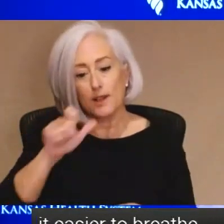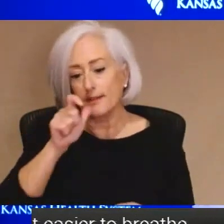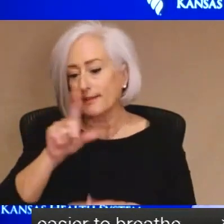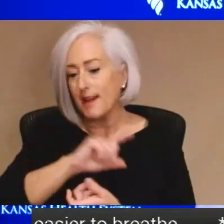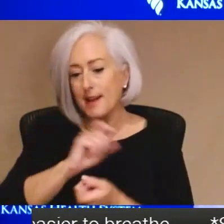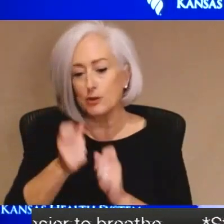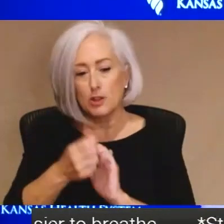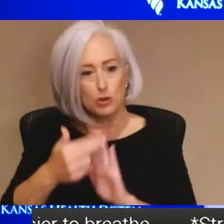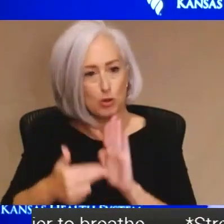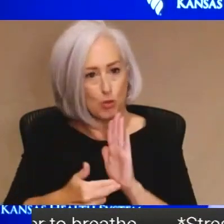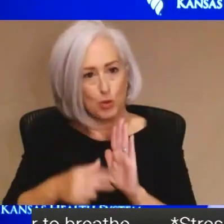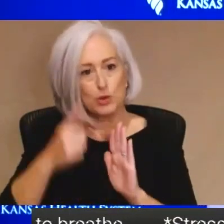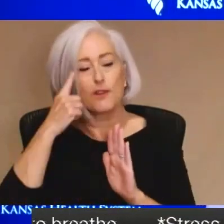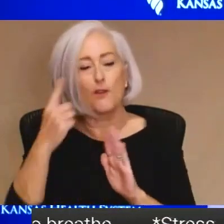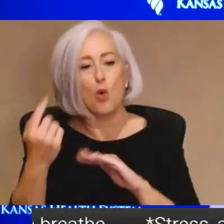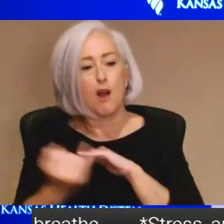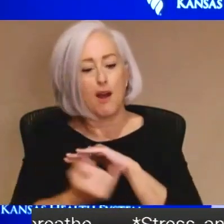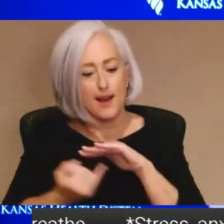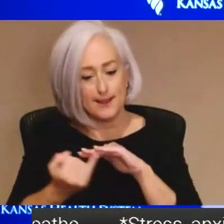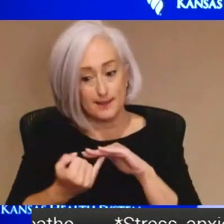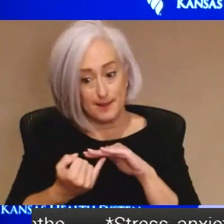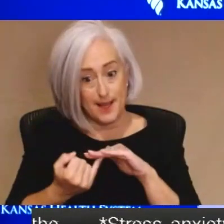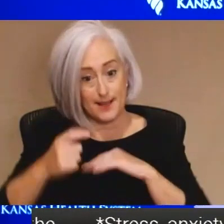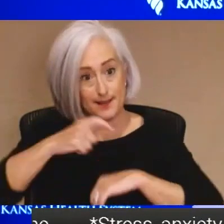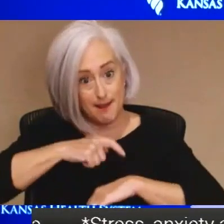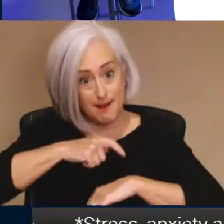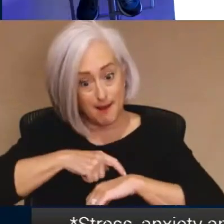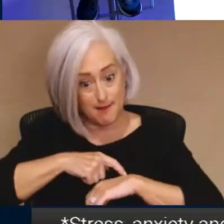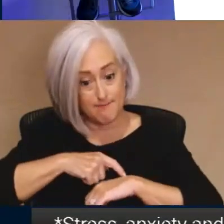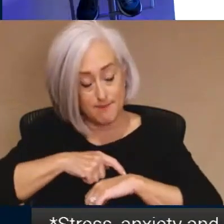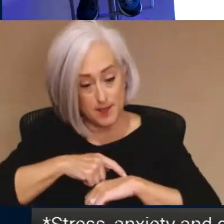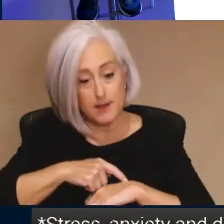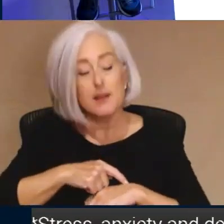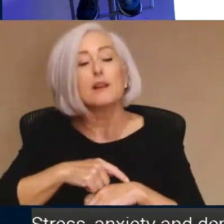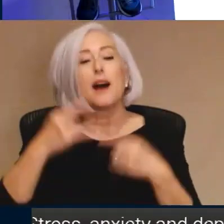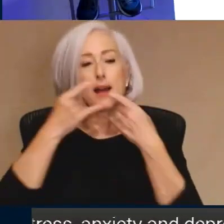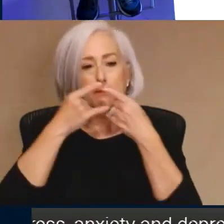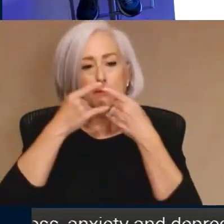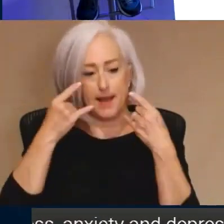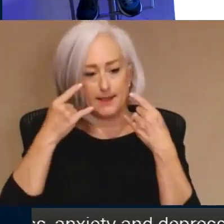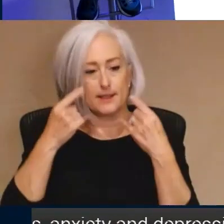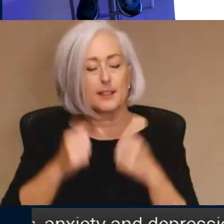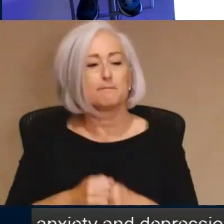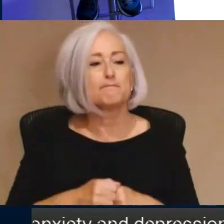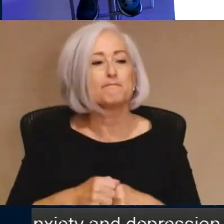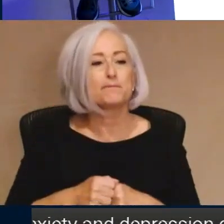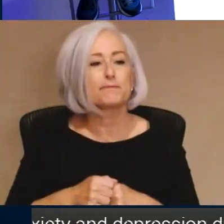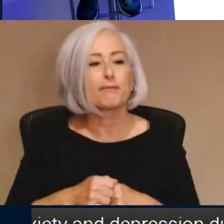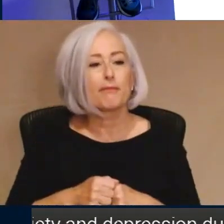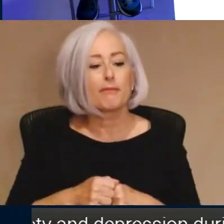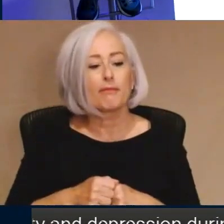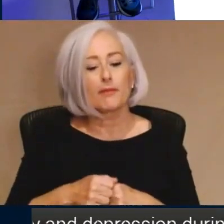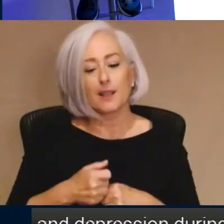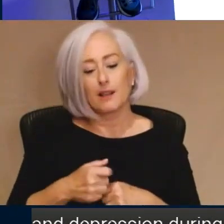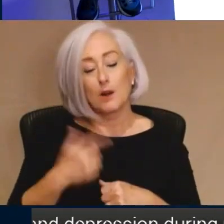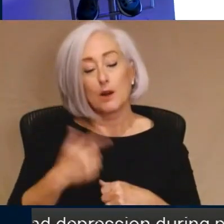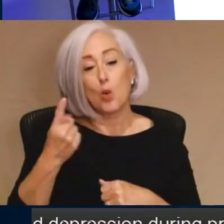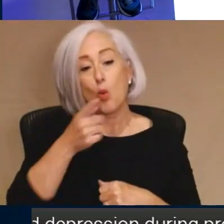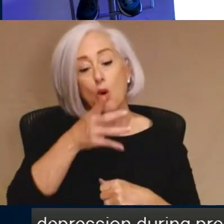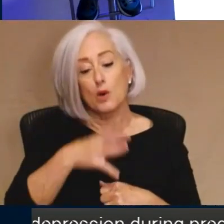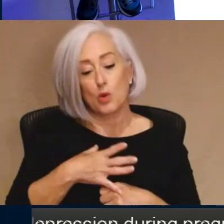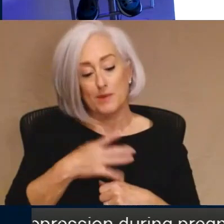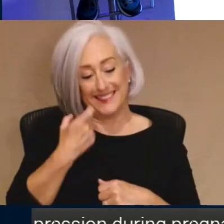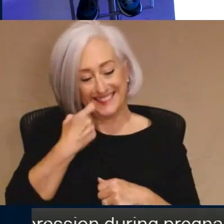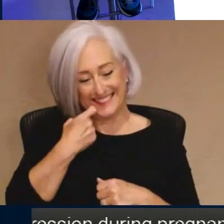masking once your isolation is done after infection. Last questions from Lisa. Just got over COVID. I was going to get my second booster before